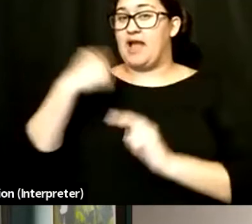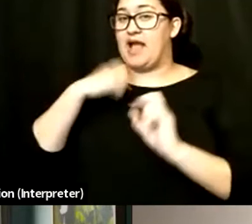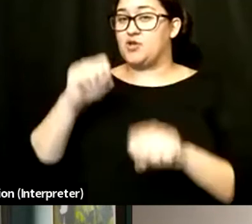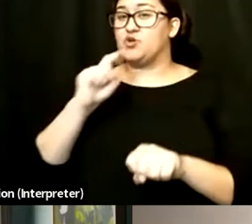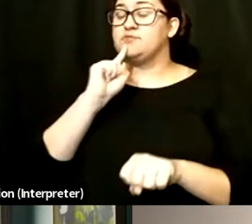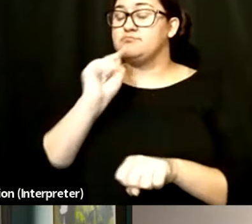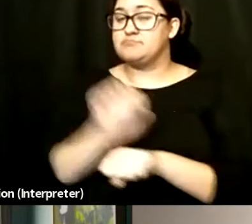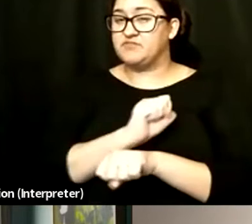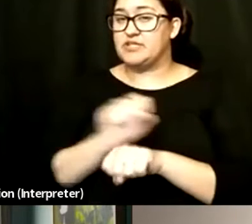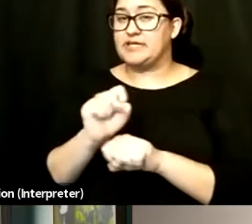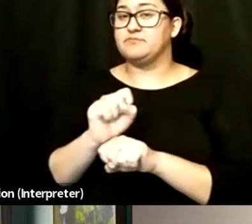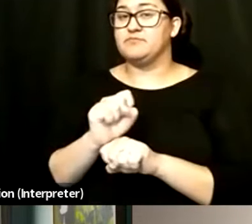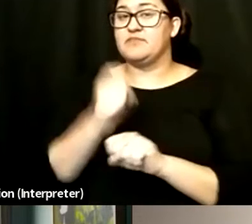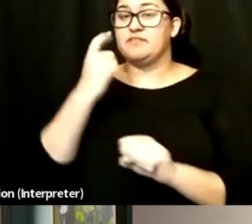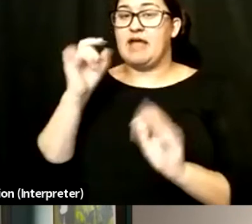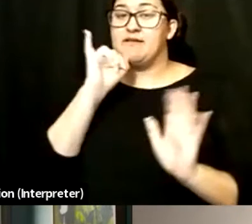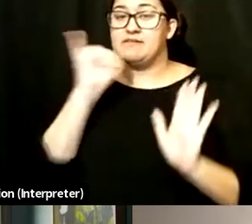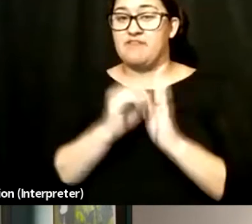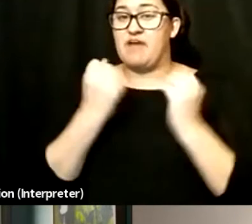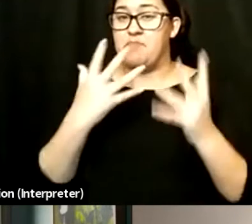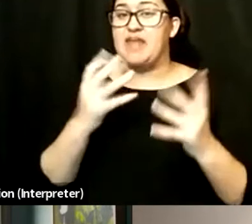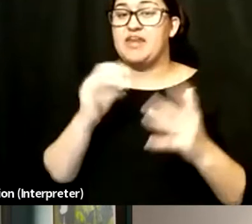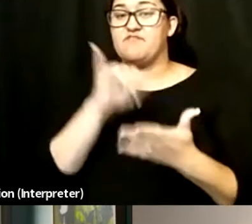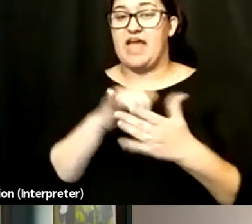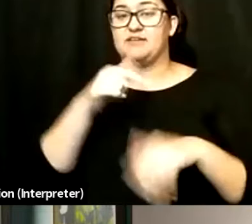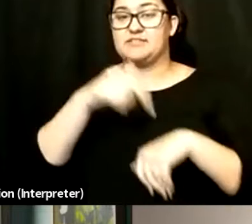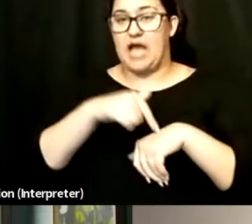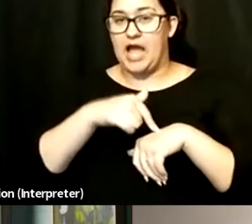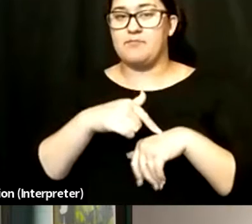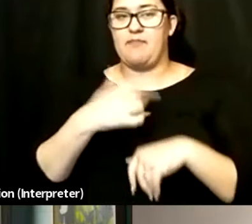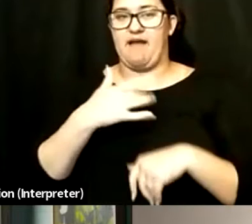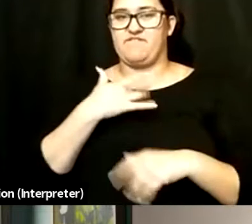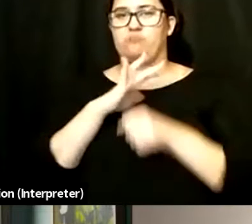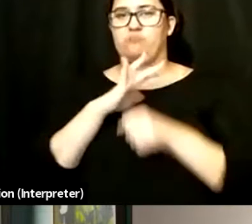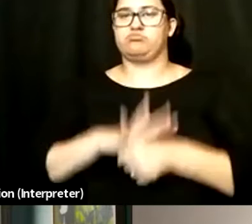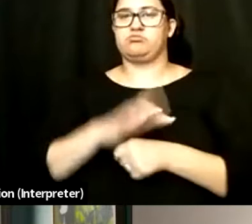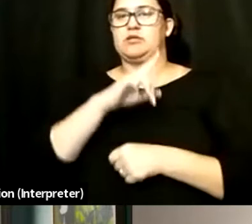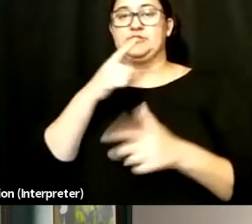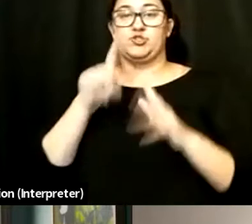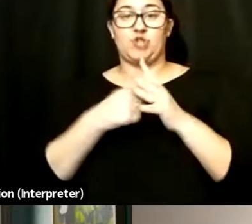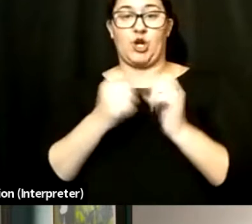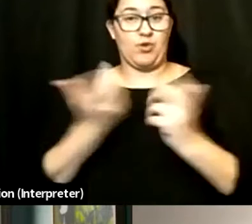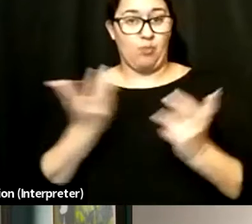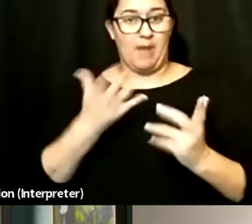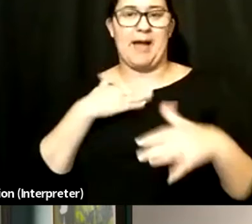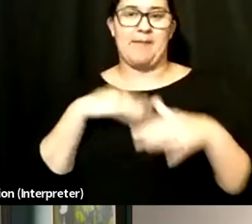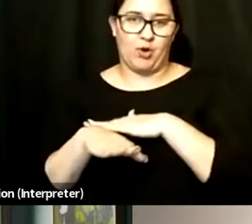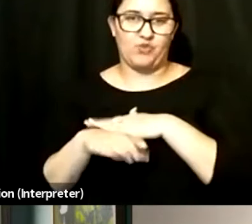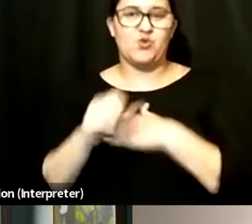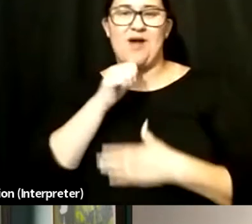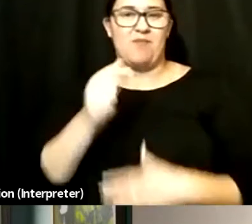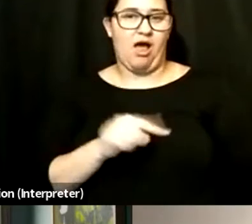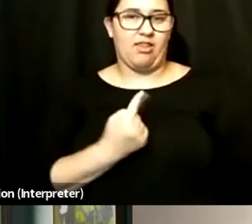ableist moments throughout my entire life, starting with my birth. So I think that I'm not alone in that it's